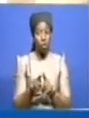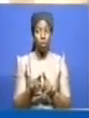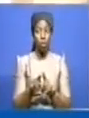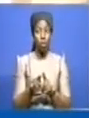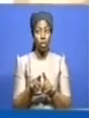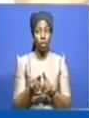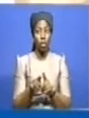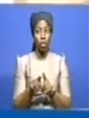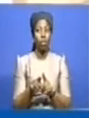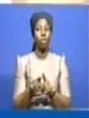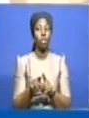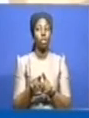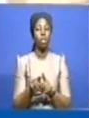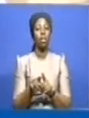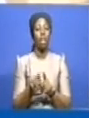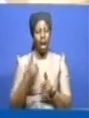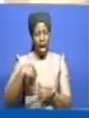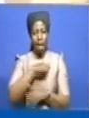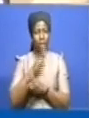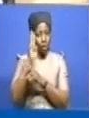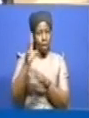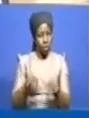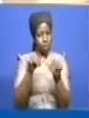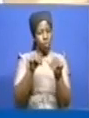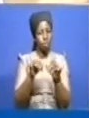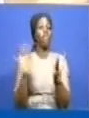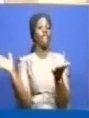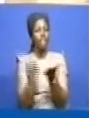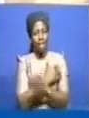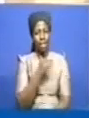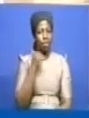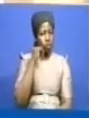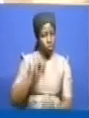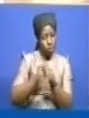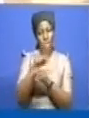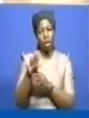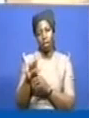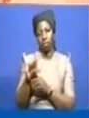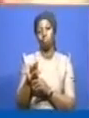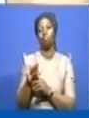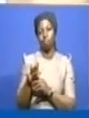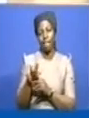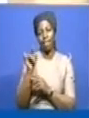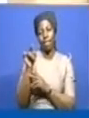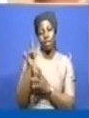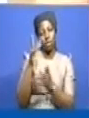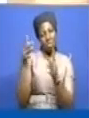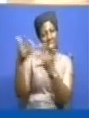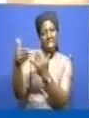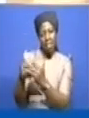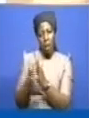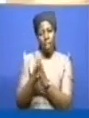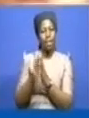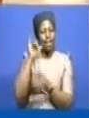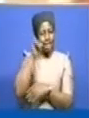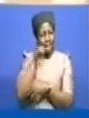we are going to continue with this battle against COVID, it will also not interrupt the great work that we are doing together